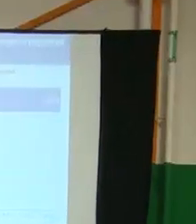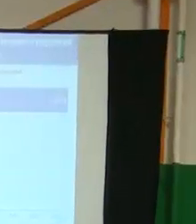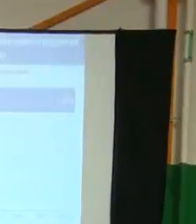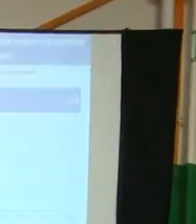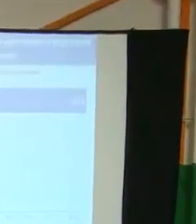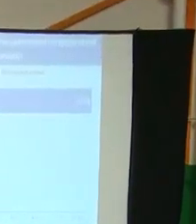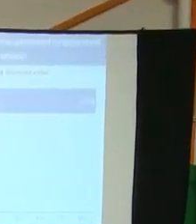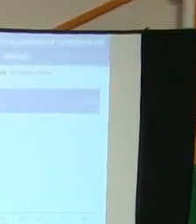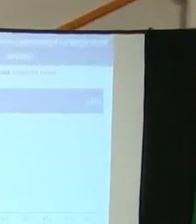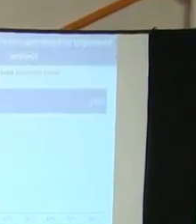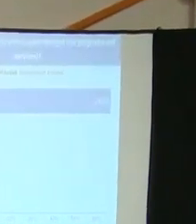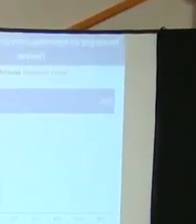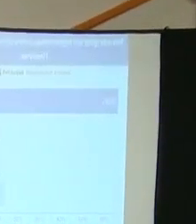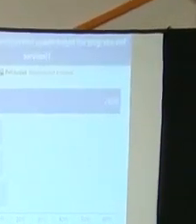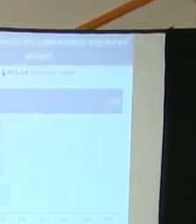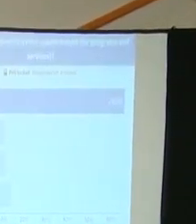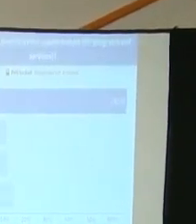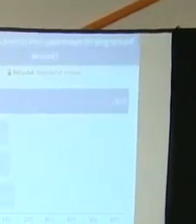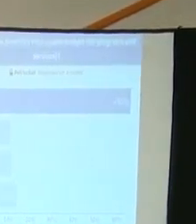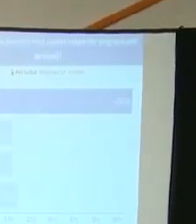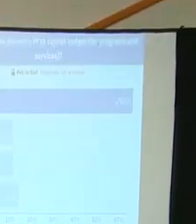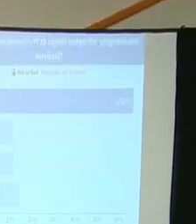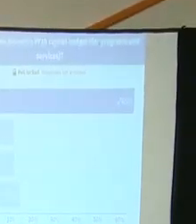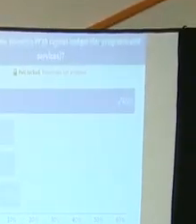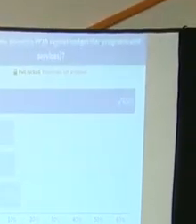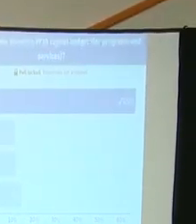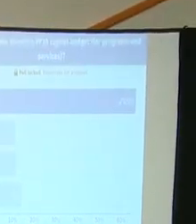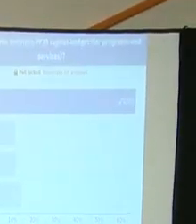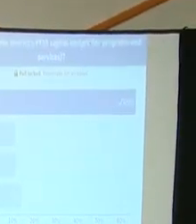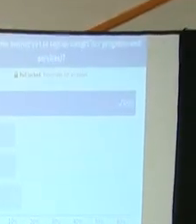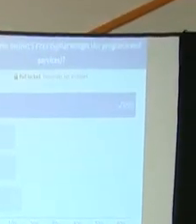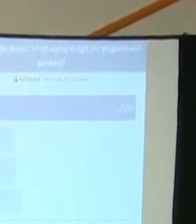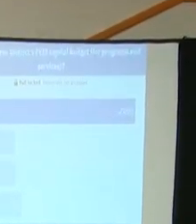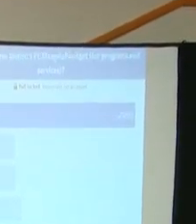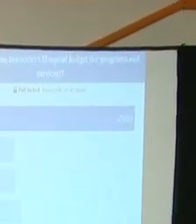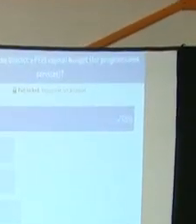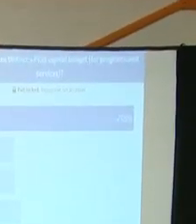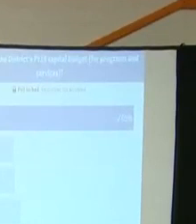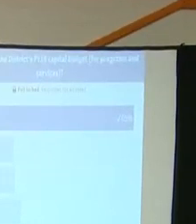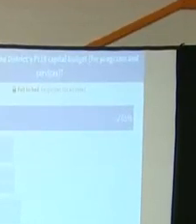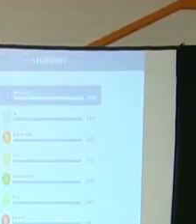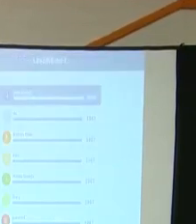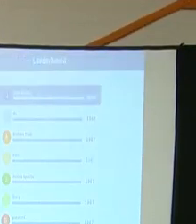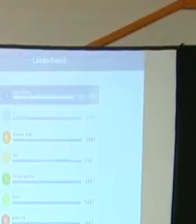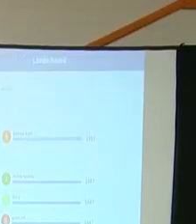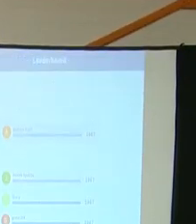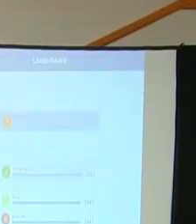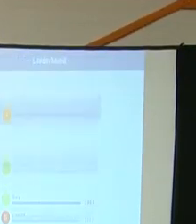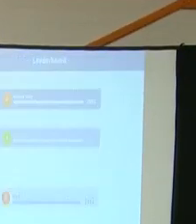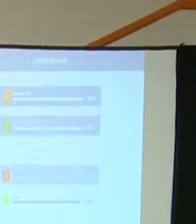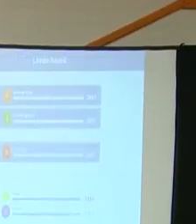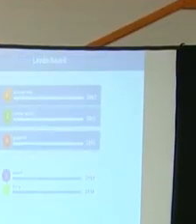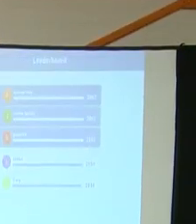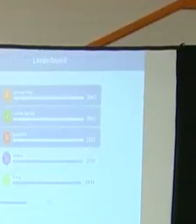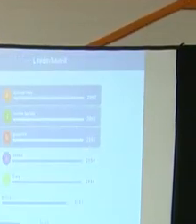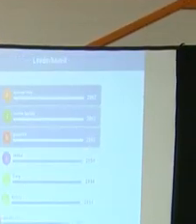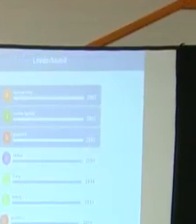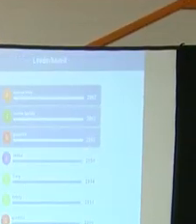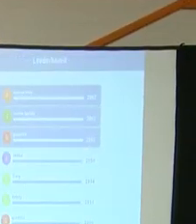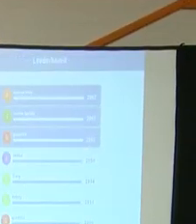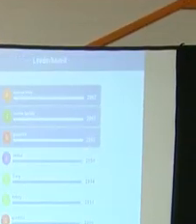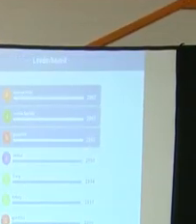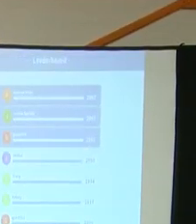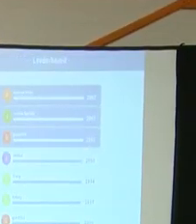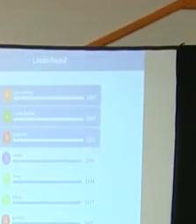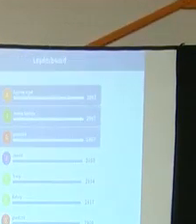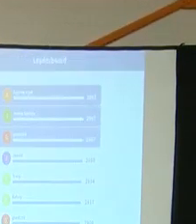billion. So 65% of you got that right just now. So congratulations. Now let's see the leaderboard. Oh,